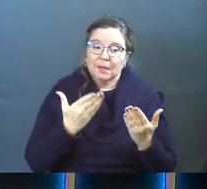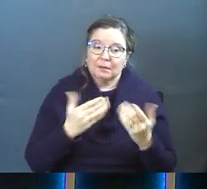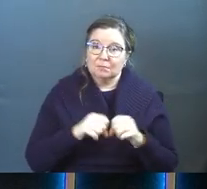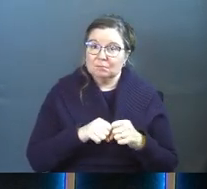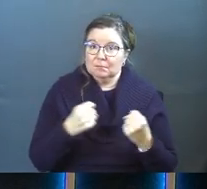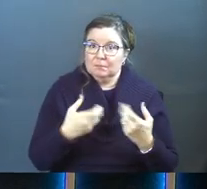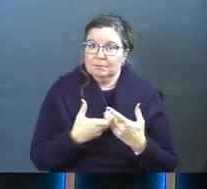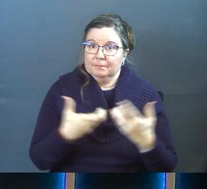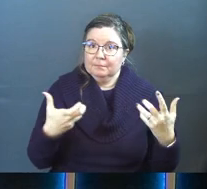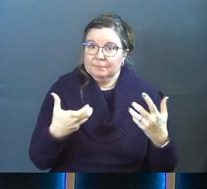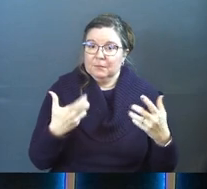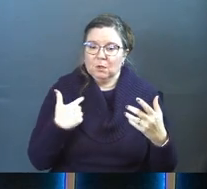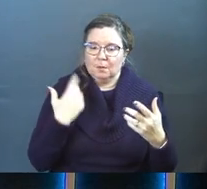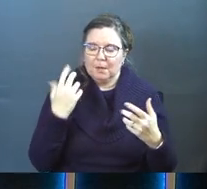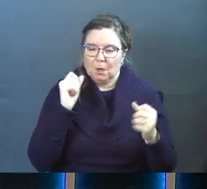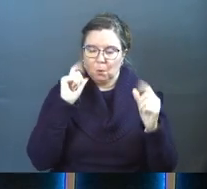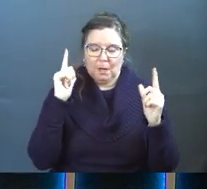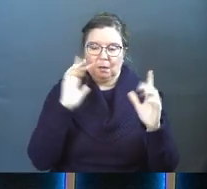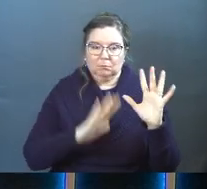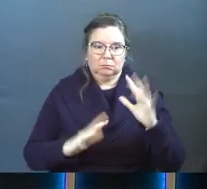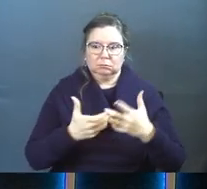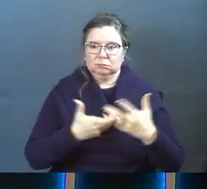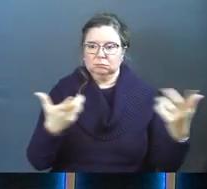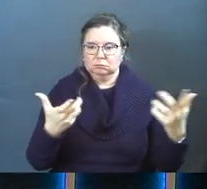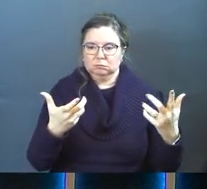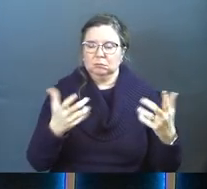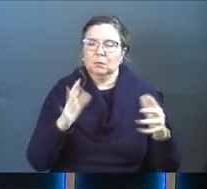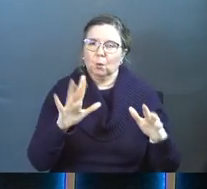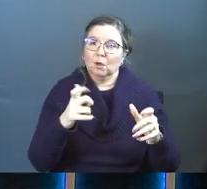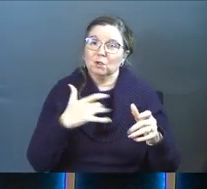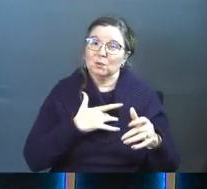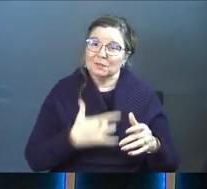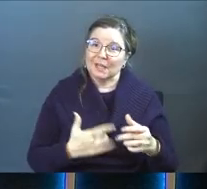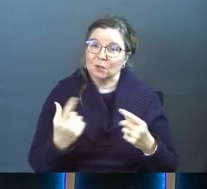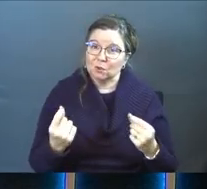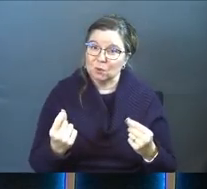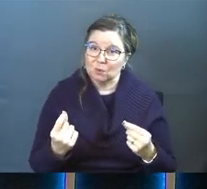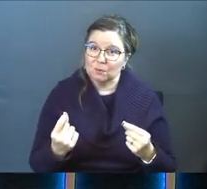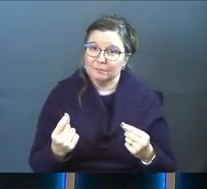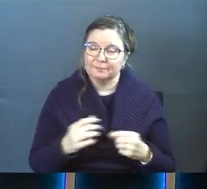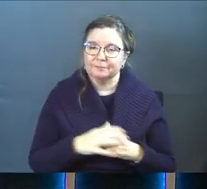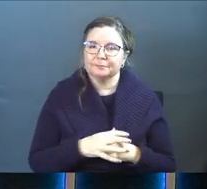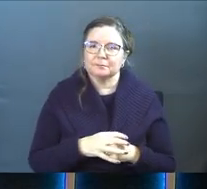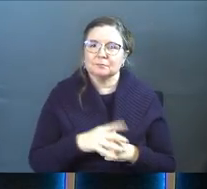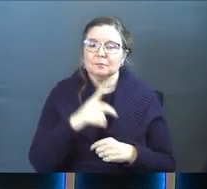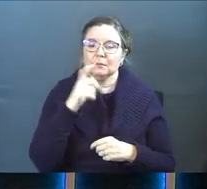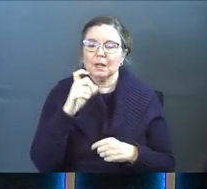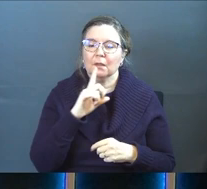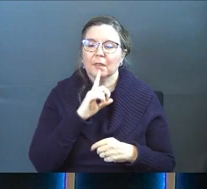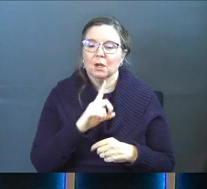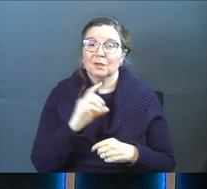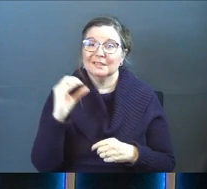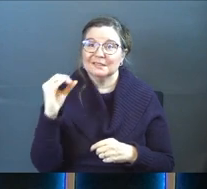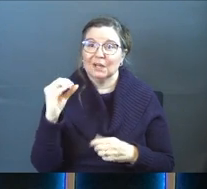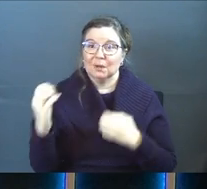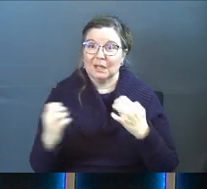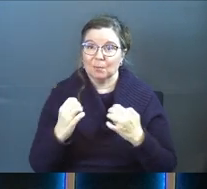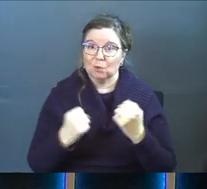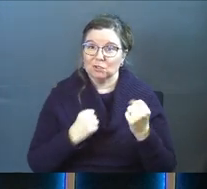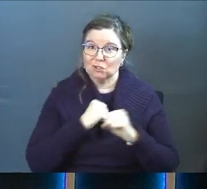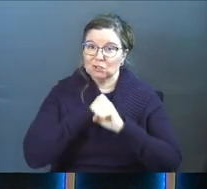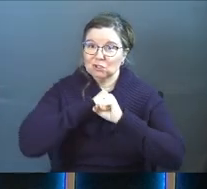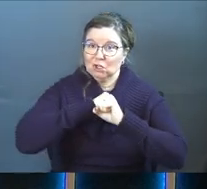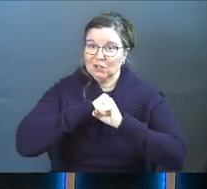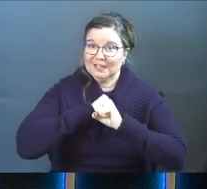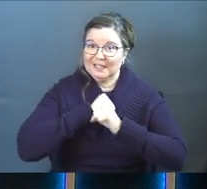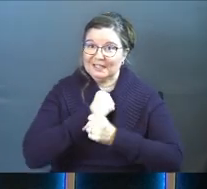break, and you might wake up to the fact that it might break, here's what you tend to do. Because there's zero emotional